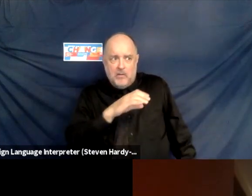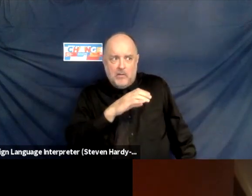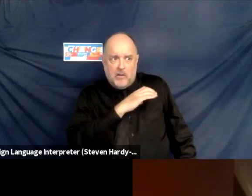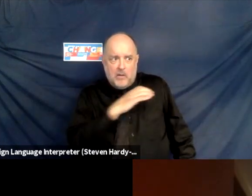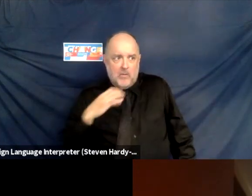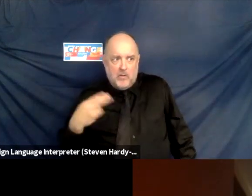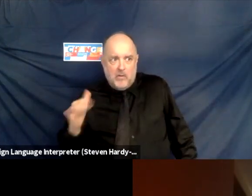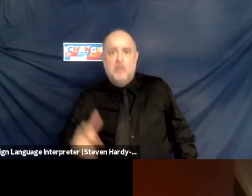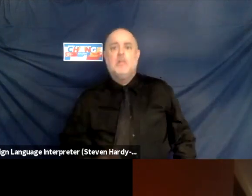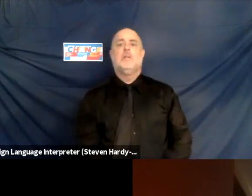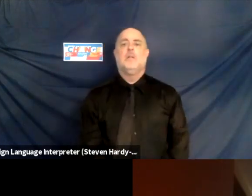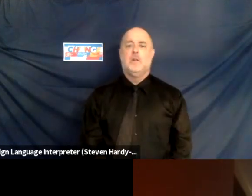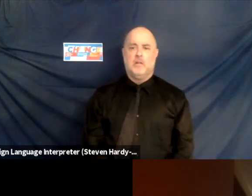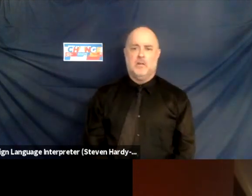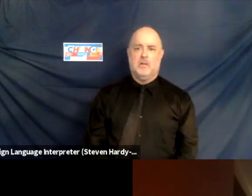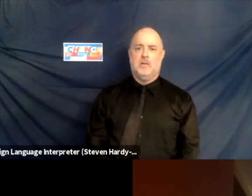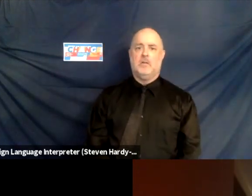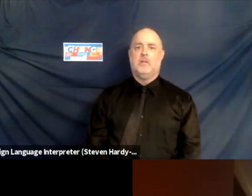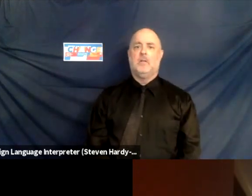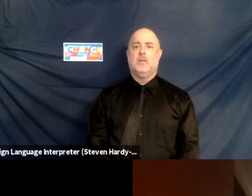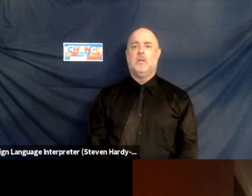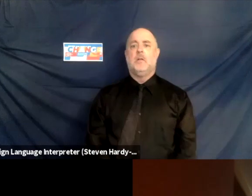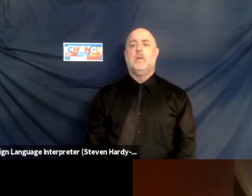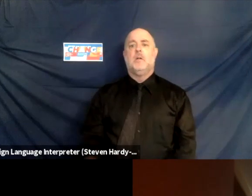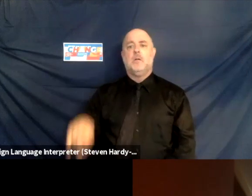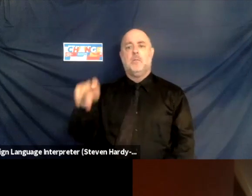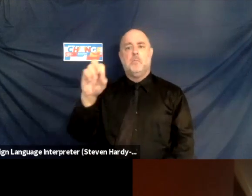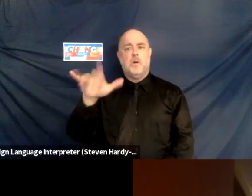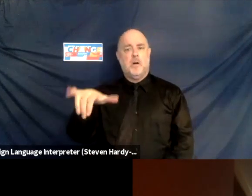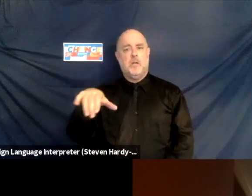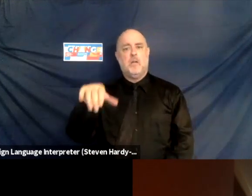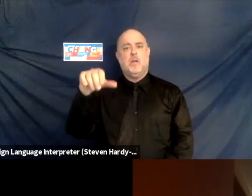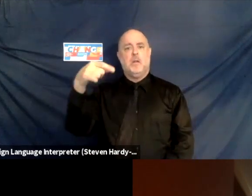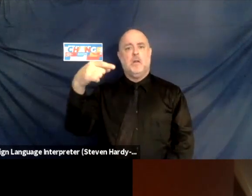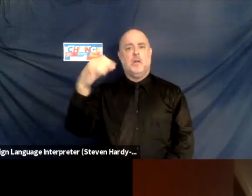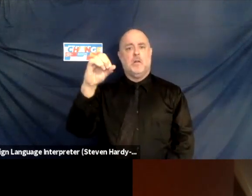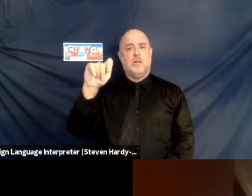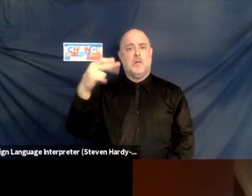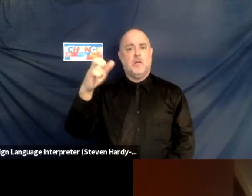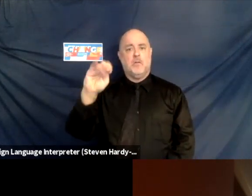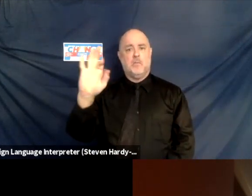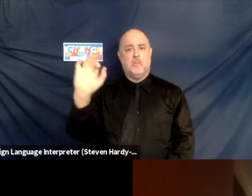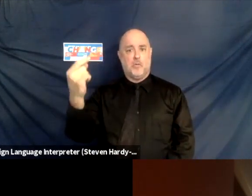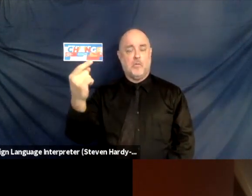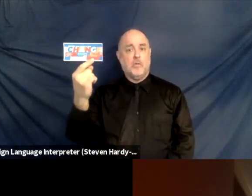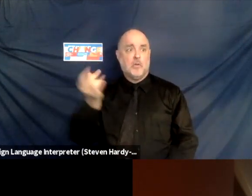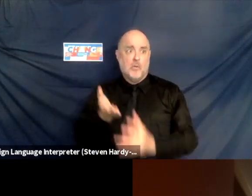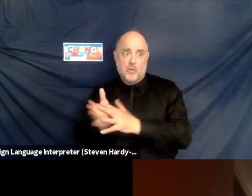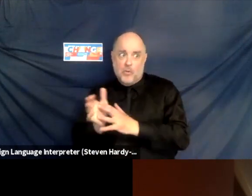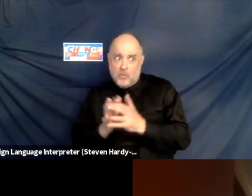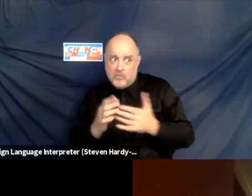was going through her nomination hearing. For folks who don't know who she was the City of